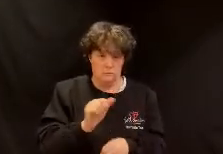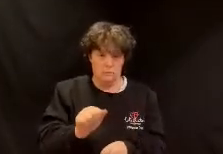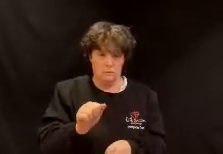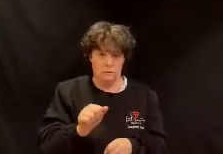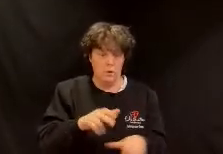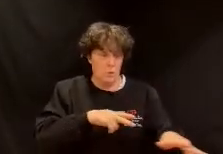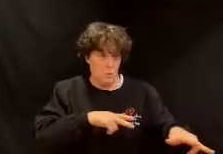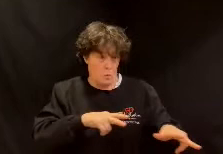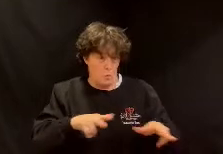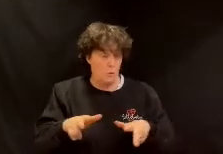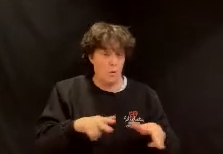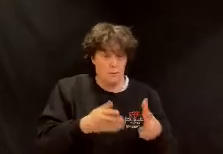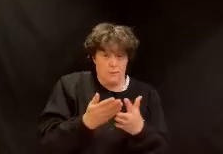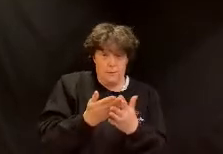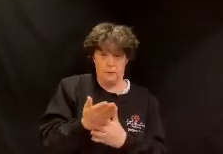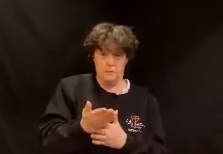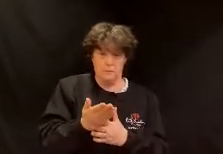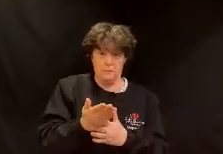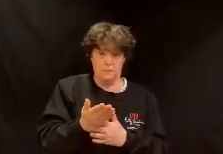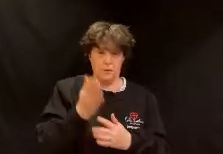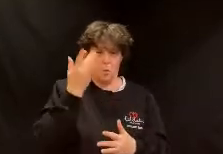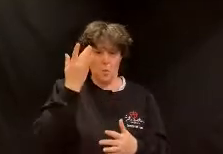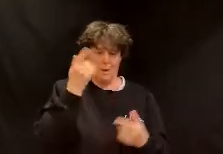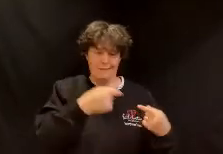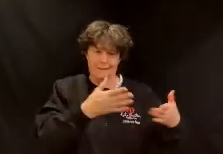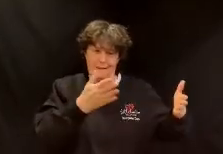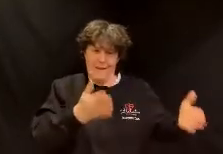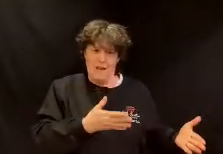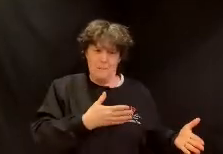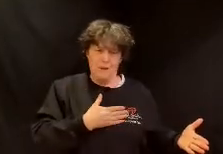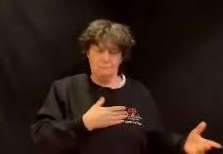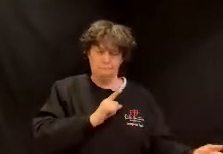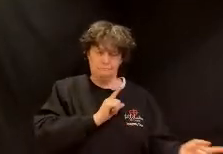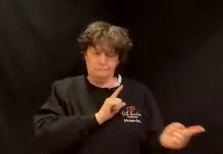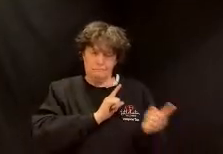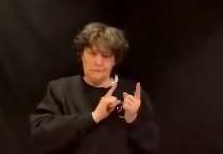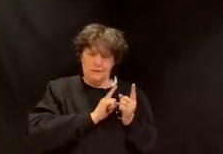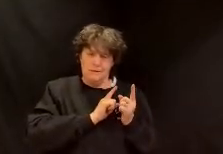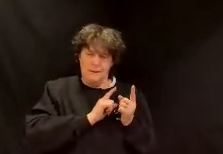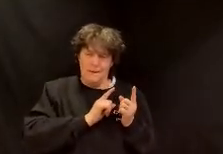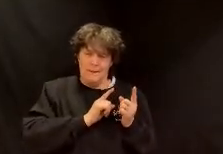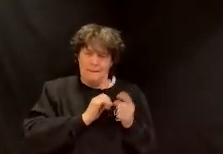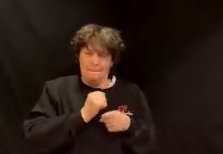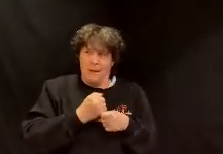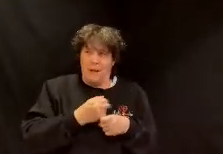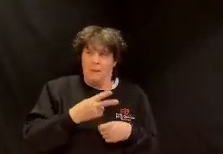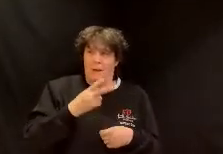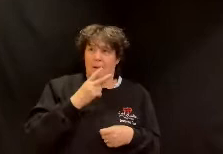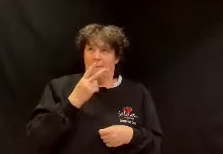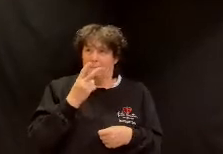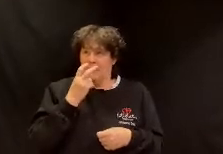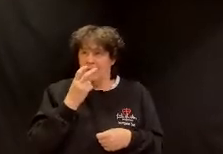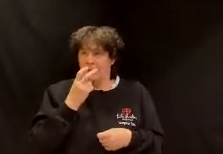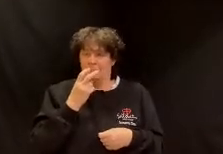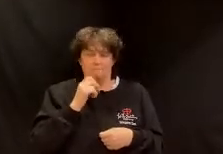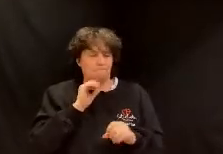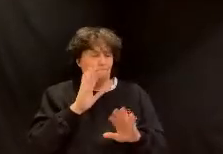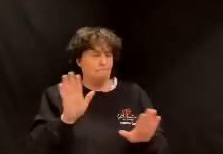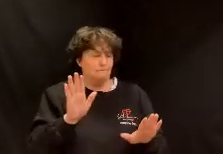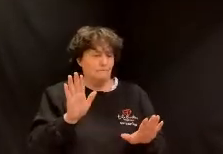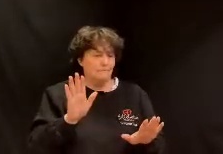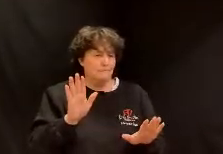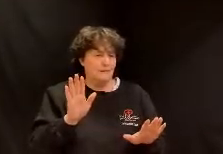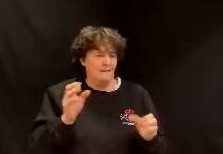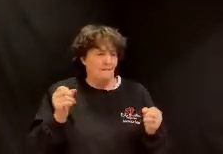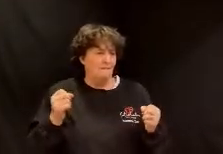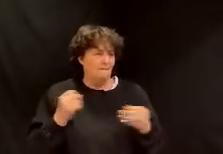this thing out. Because the enemy's trying to get you not to believe. He's trying to get you to have fear. He's trying to get you to doubt. He's